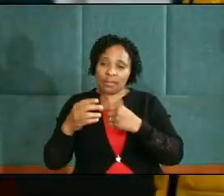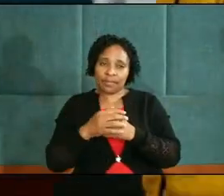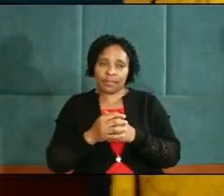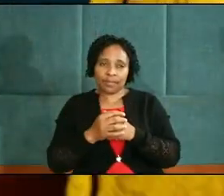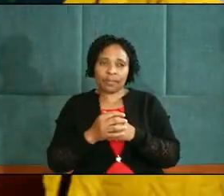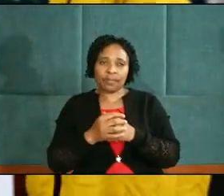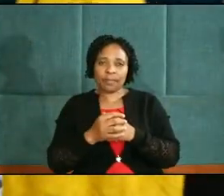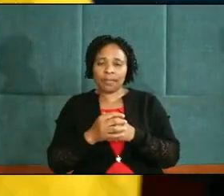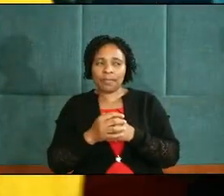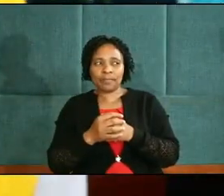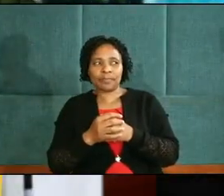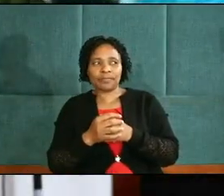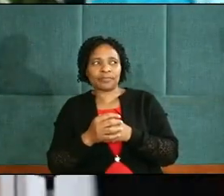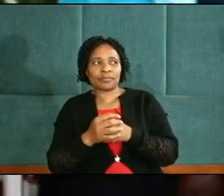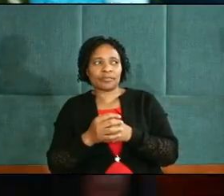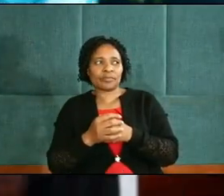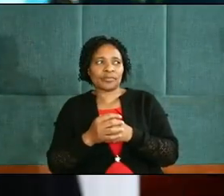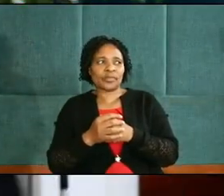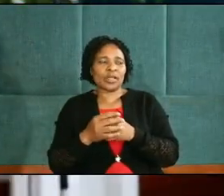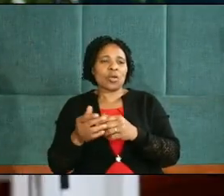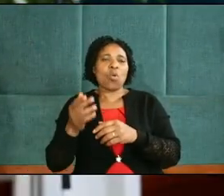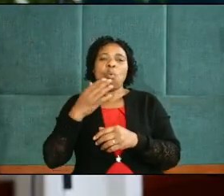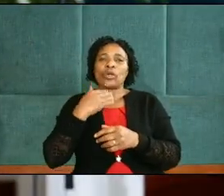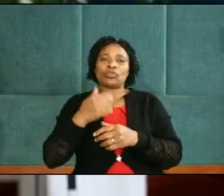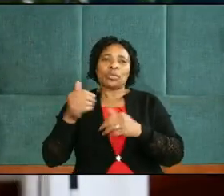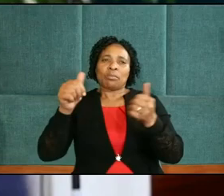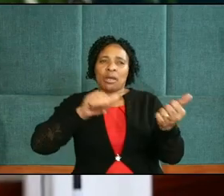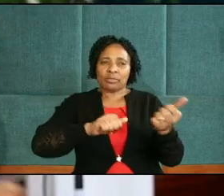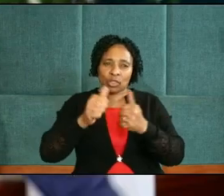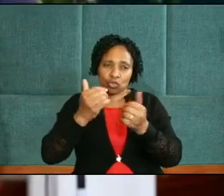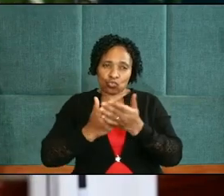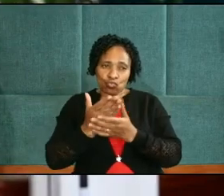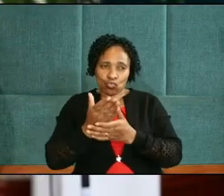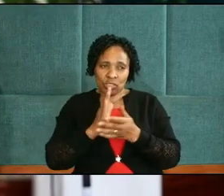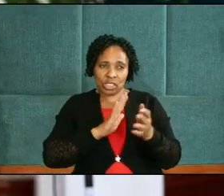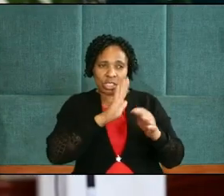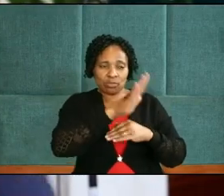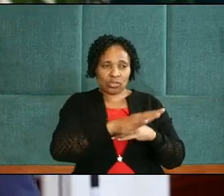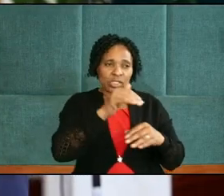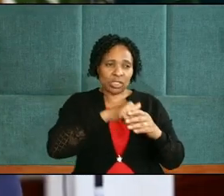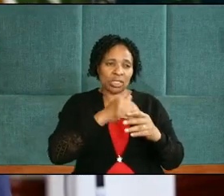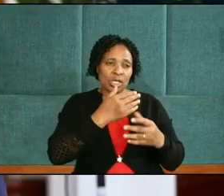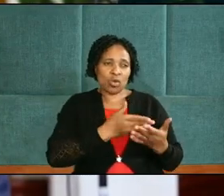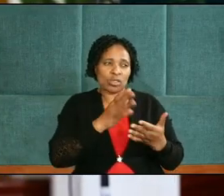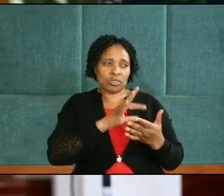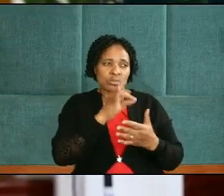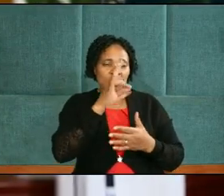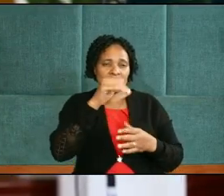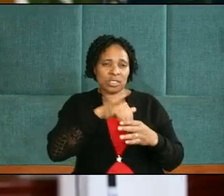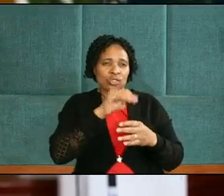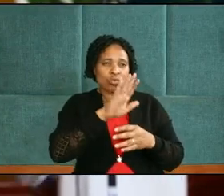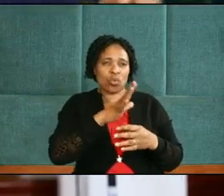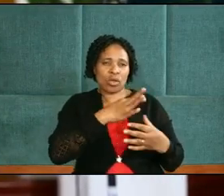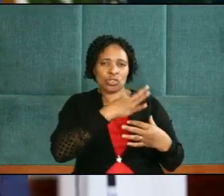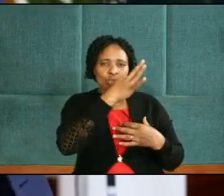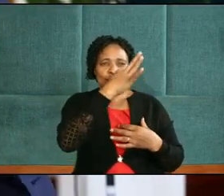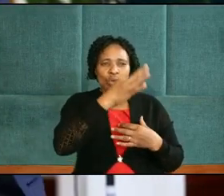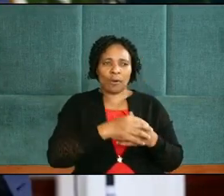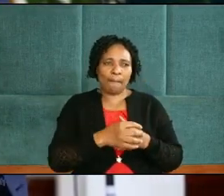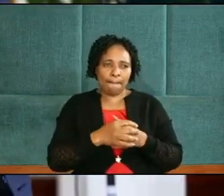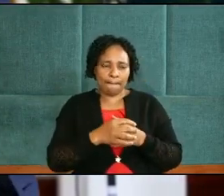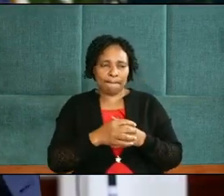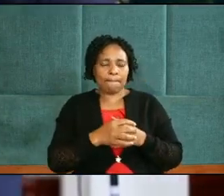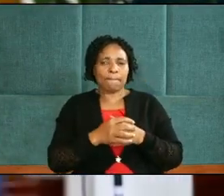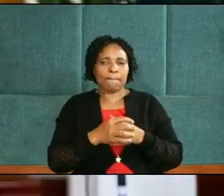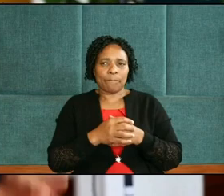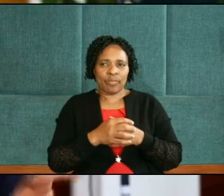God bless you. I see you coming. On the balcony. Come. Says, God, I'm walking for the deposit. Put that down payment on my